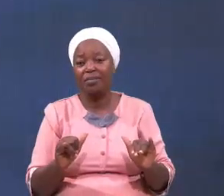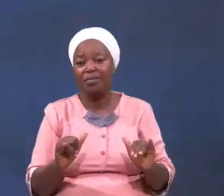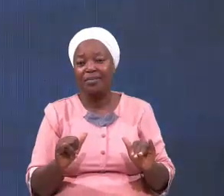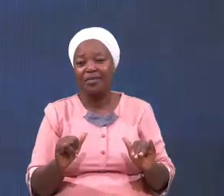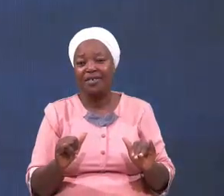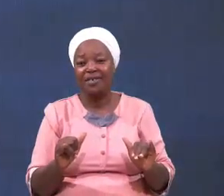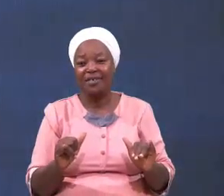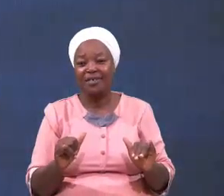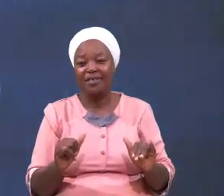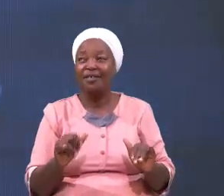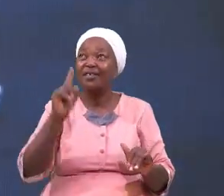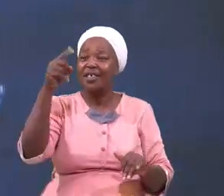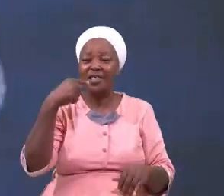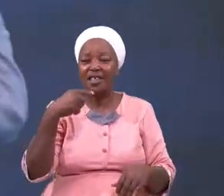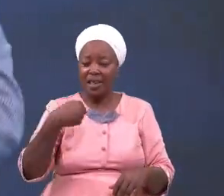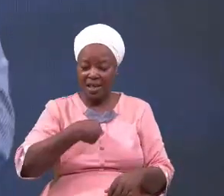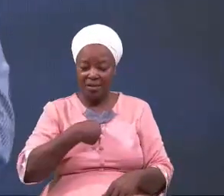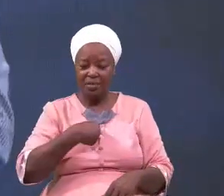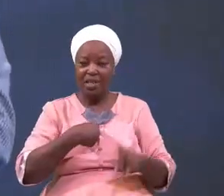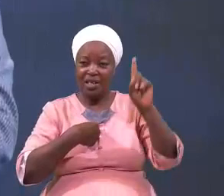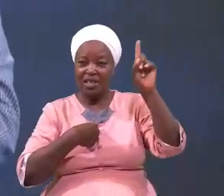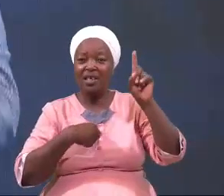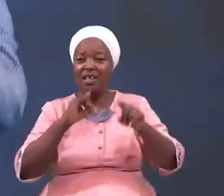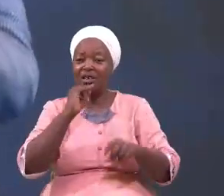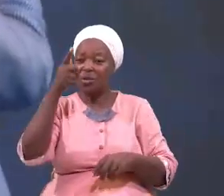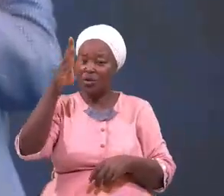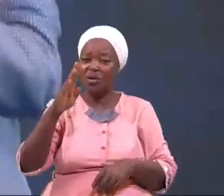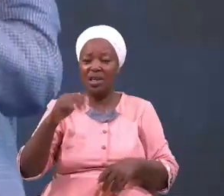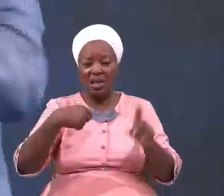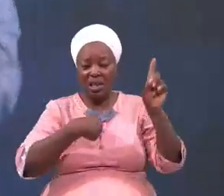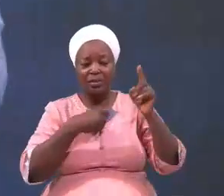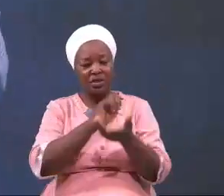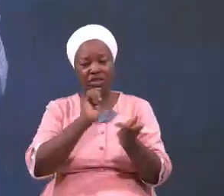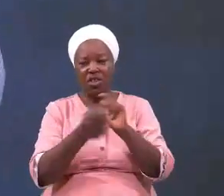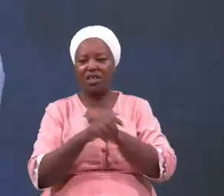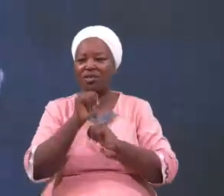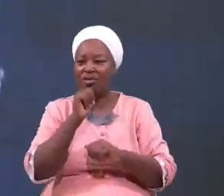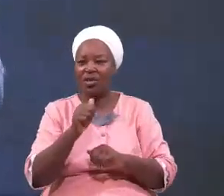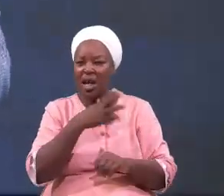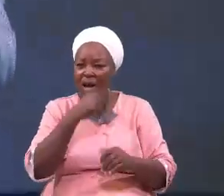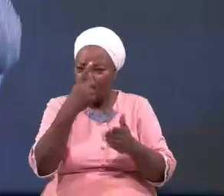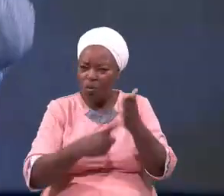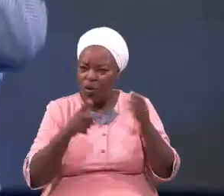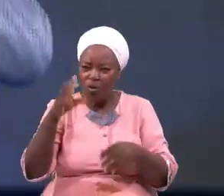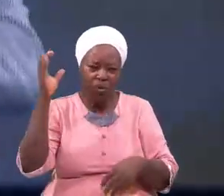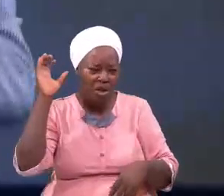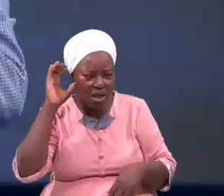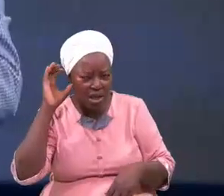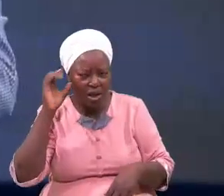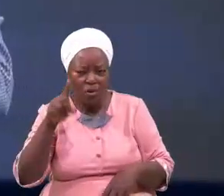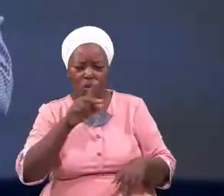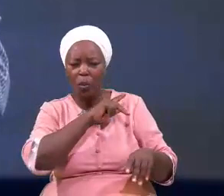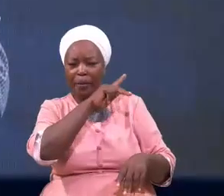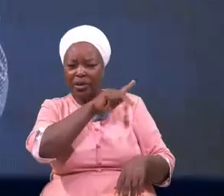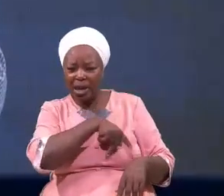He says, I am God, I change not. And what you hear, you